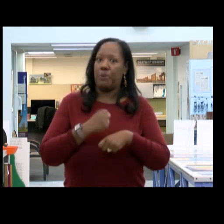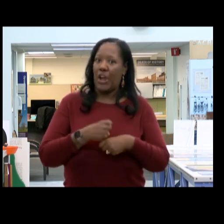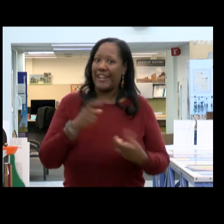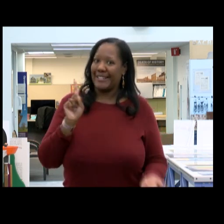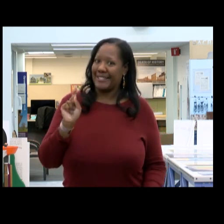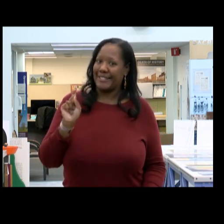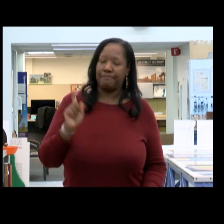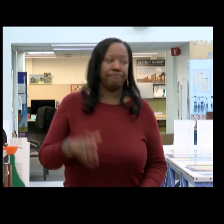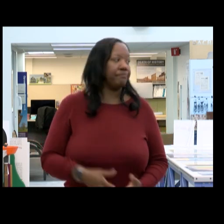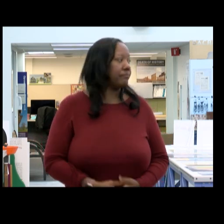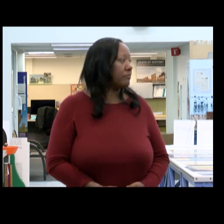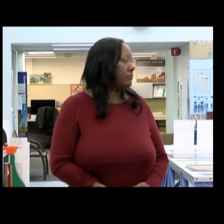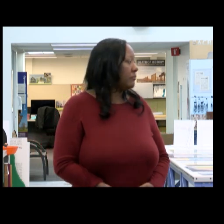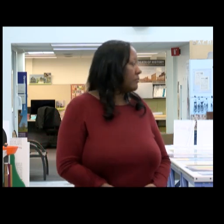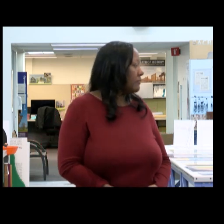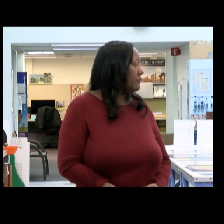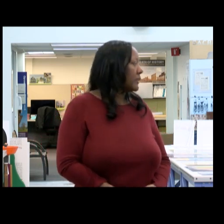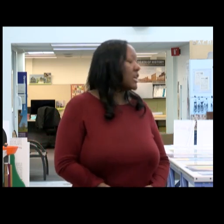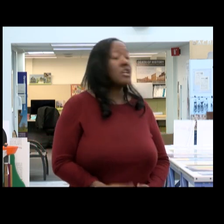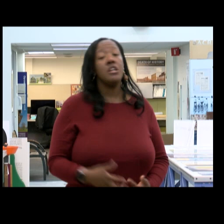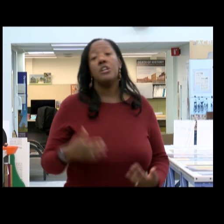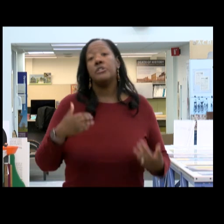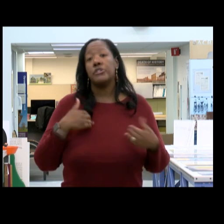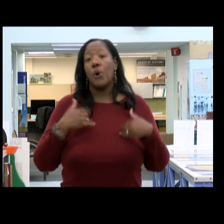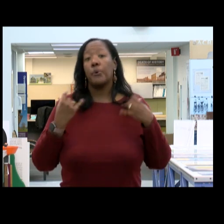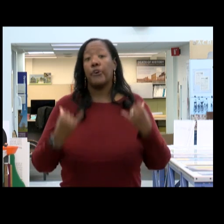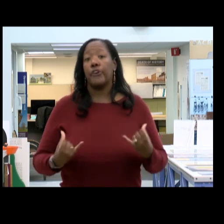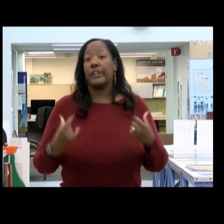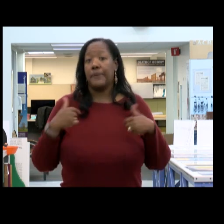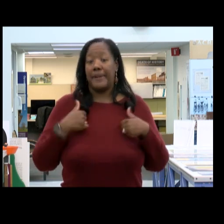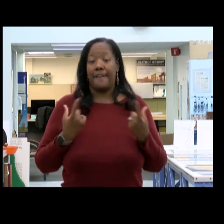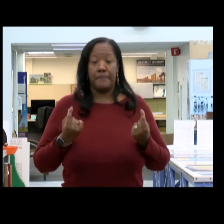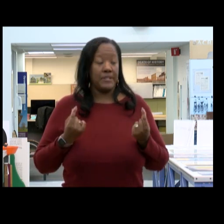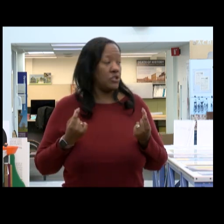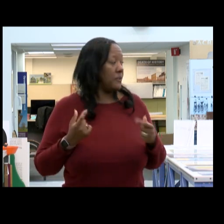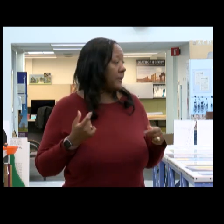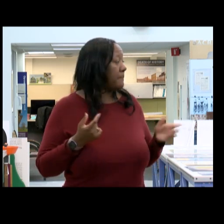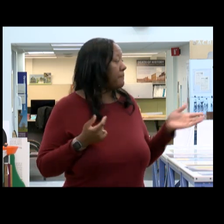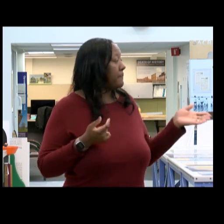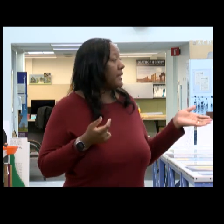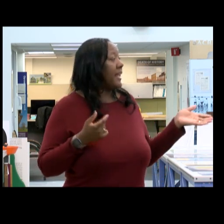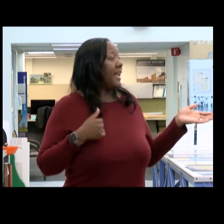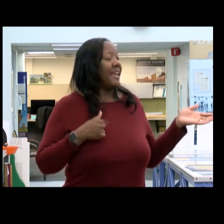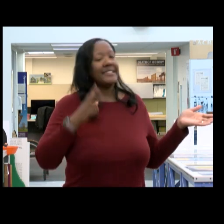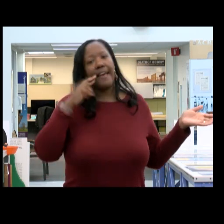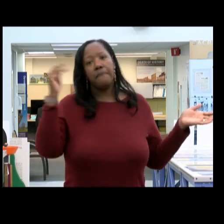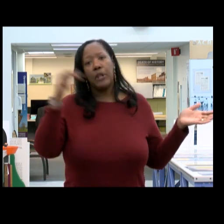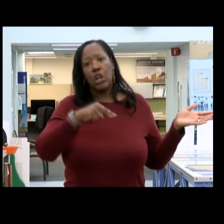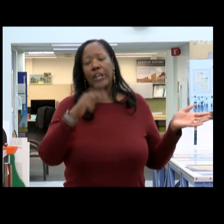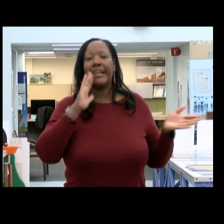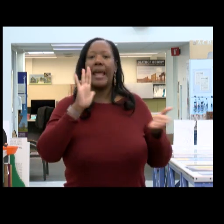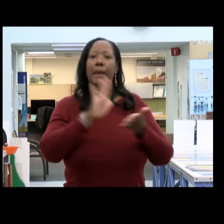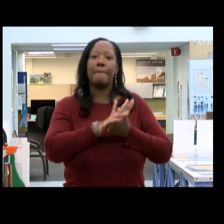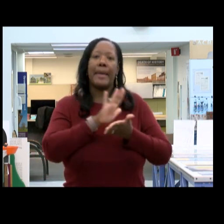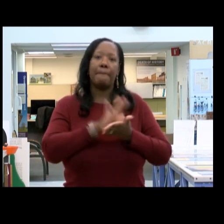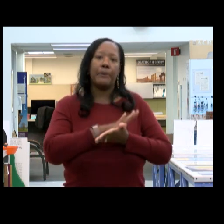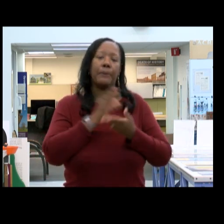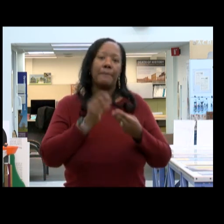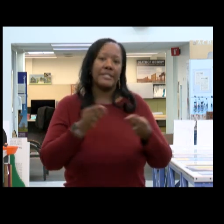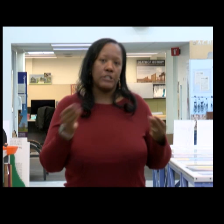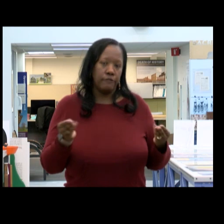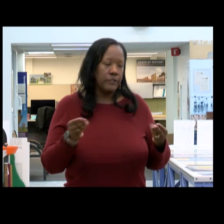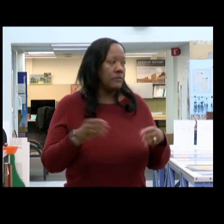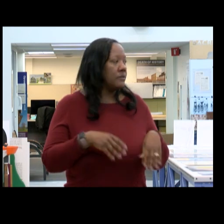So what I've been looking at currently anyway is our paper materials, and